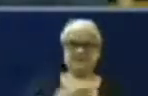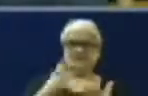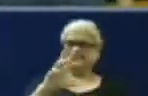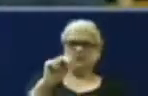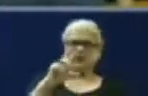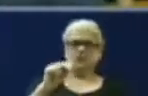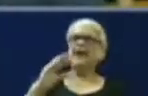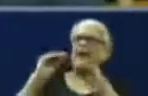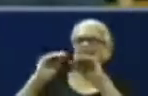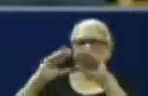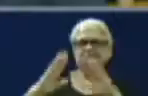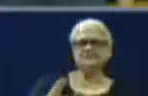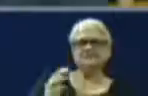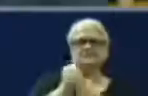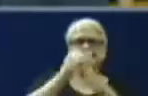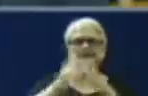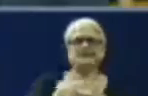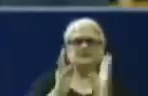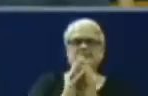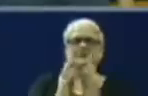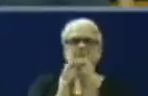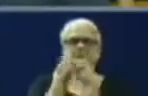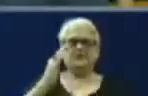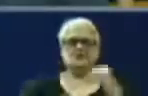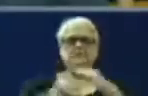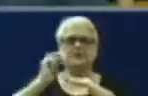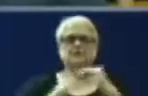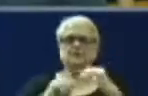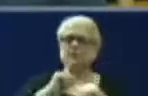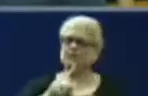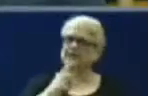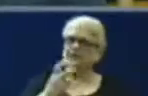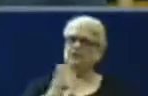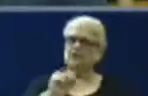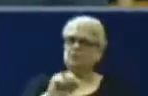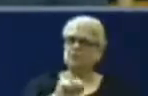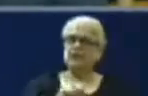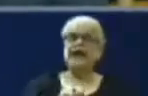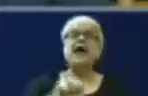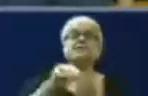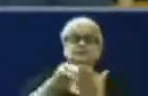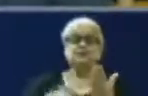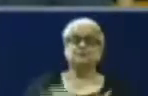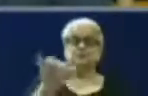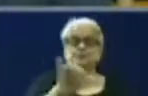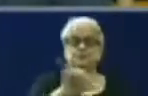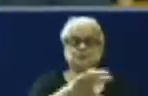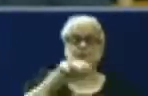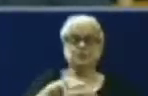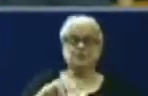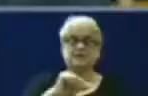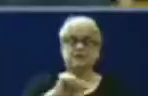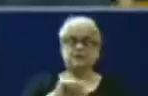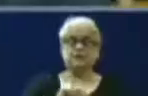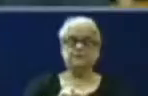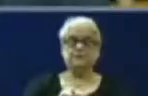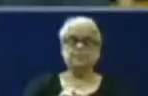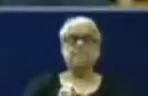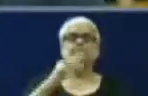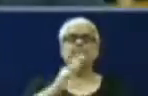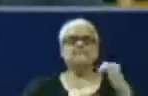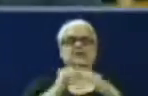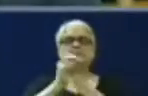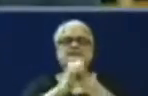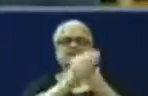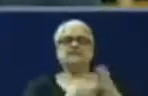our other leaders in the building. And so one thing I want to recognize is the work that our students have put into, as well as our building leaders and support staff